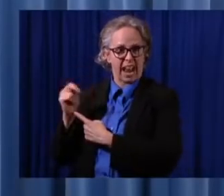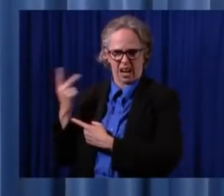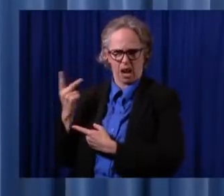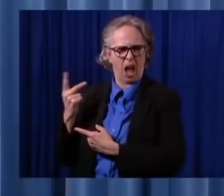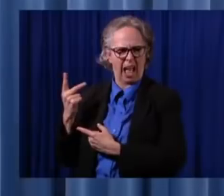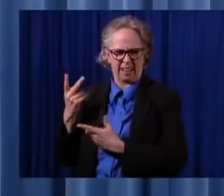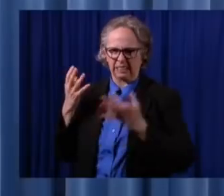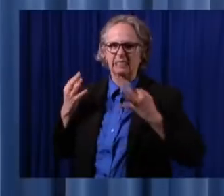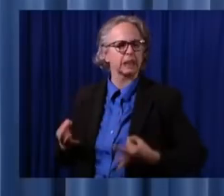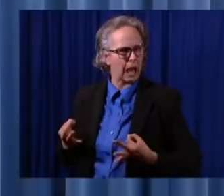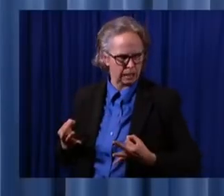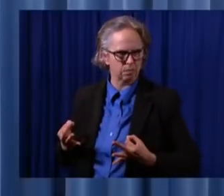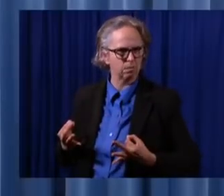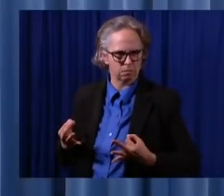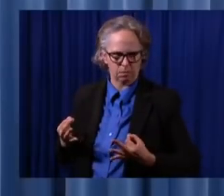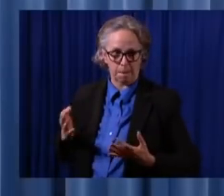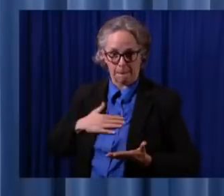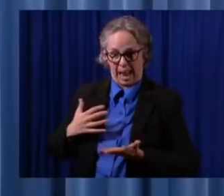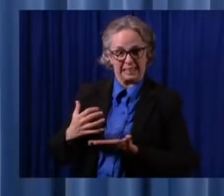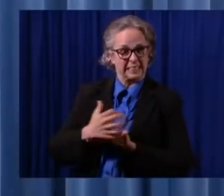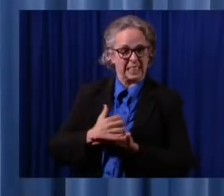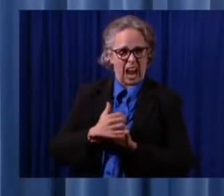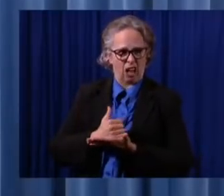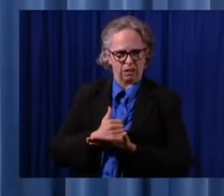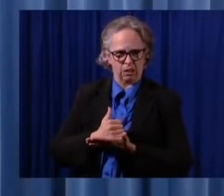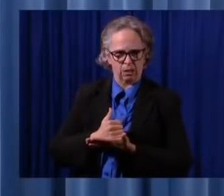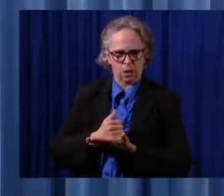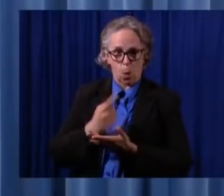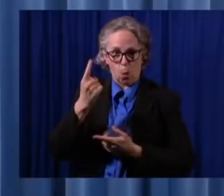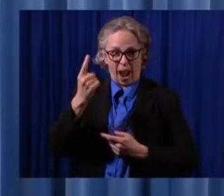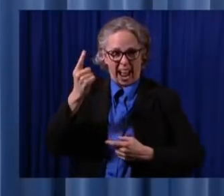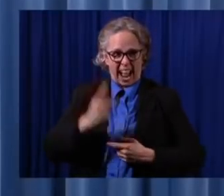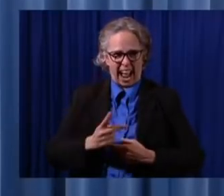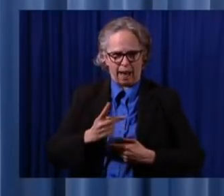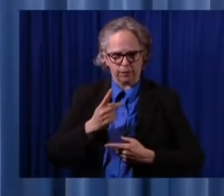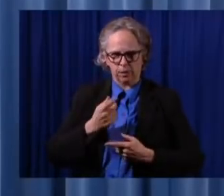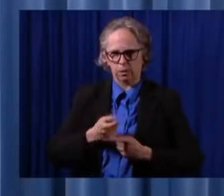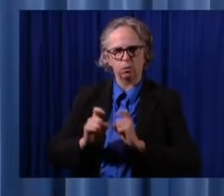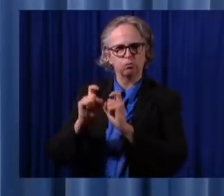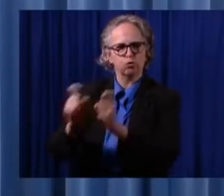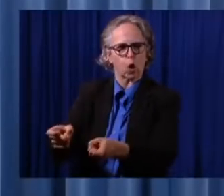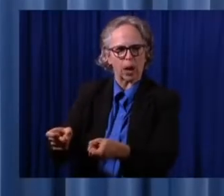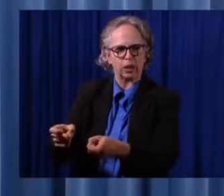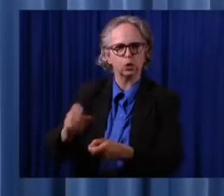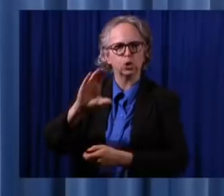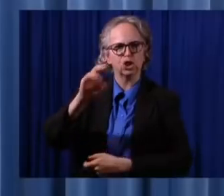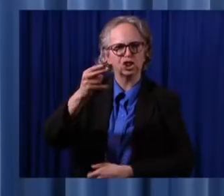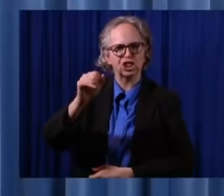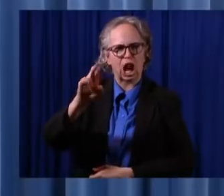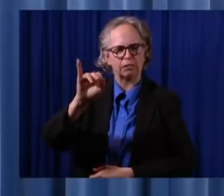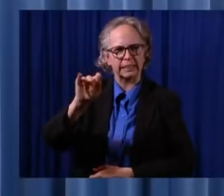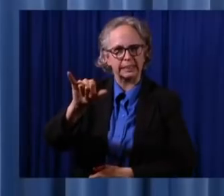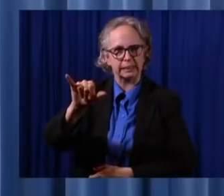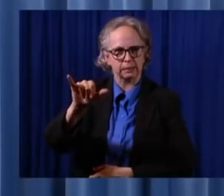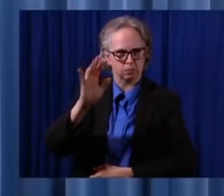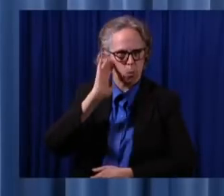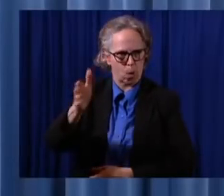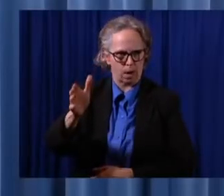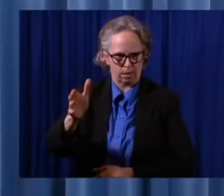take 1/2 of my salary and donate it to charity, and we will do that as we move forward every